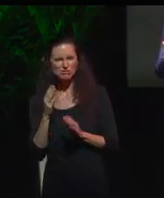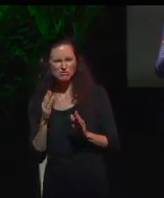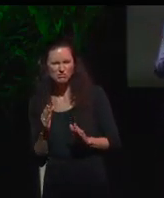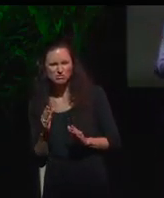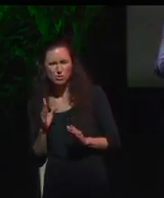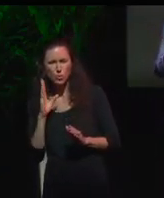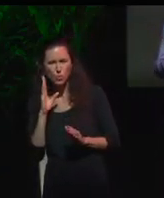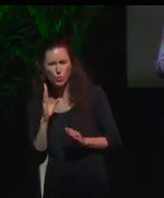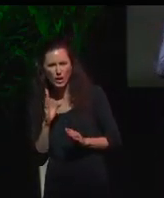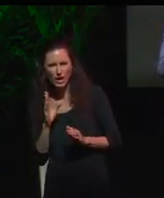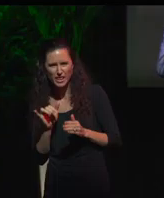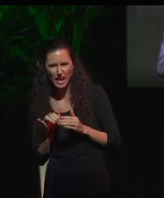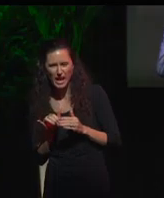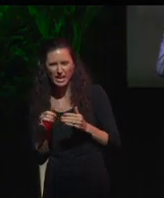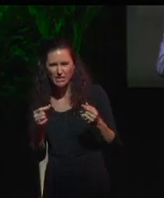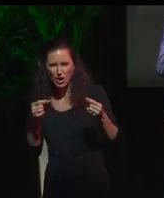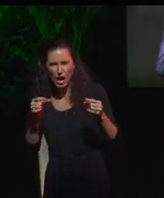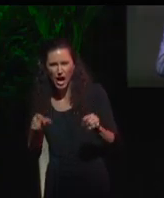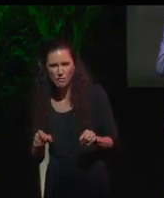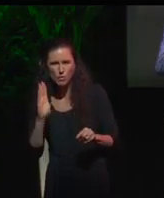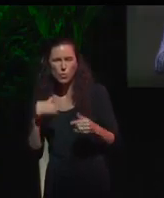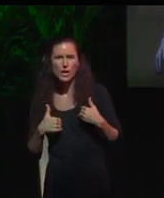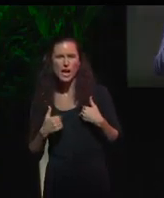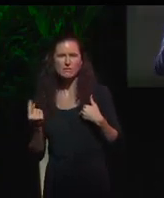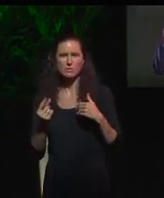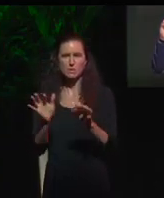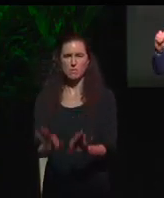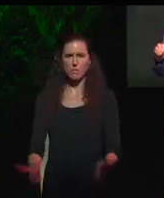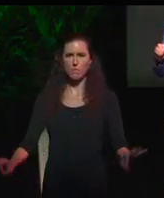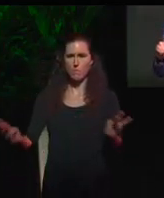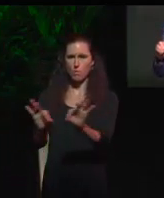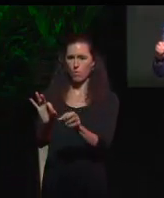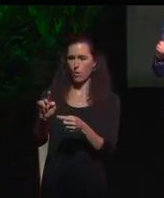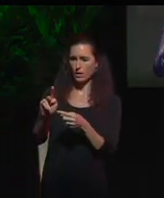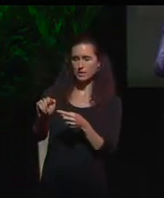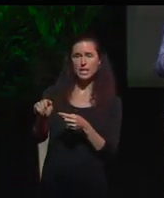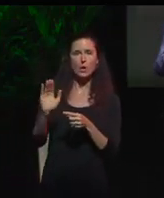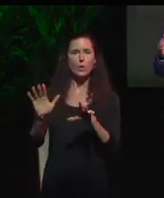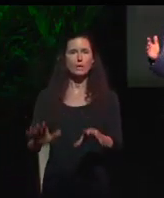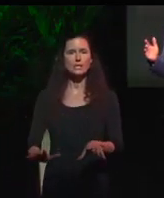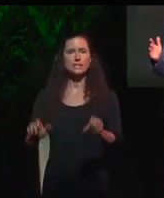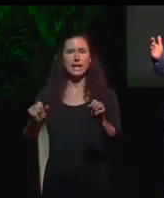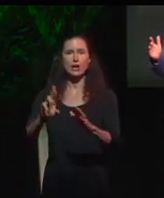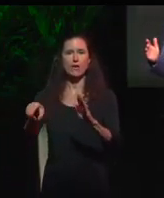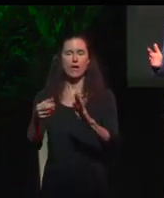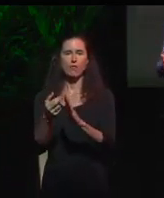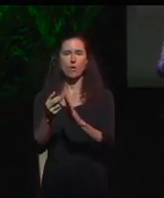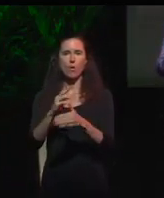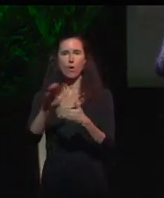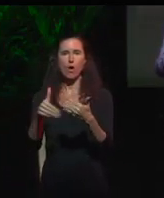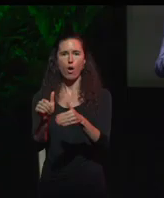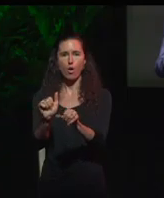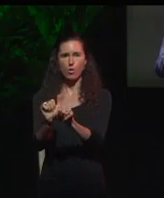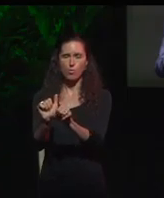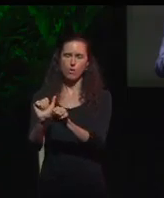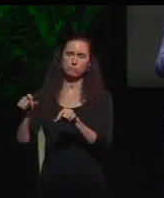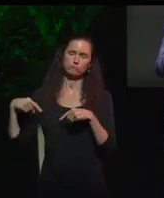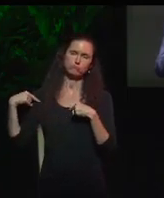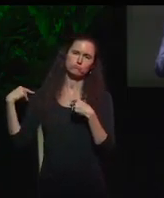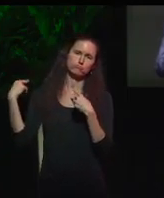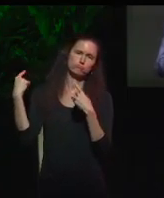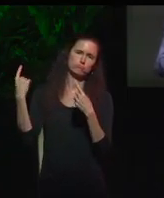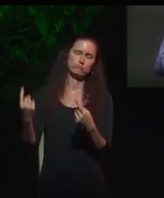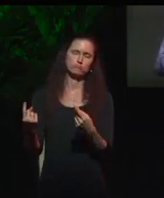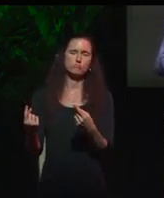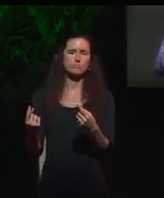going to get there and do anything meaningful? Tina's taking that role, and all the work that has come up to that point